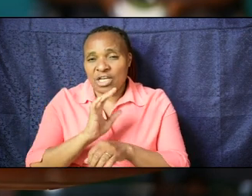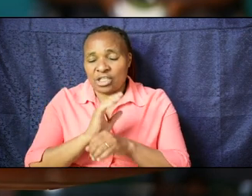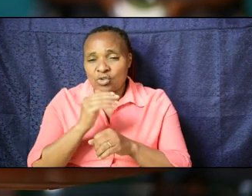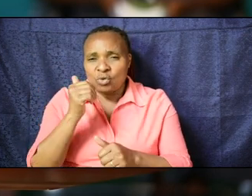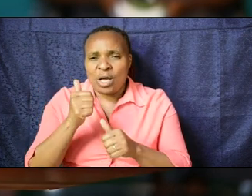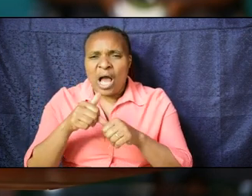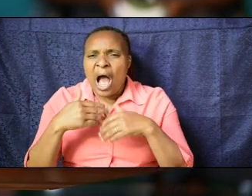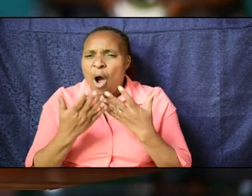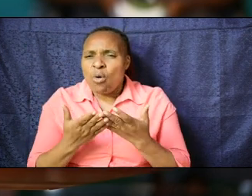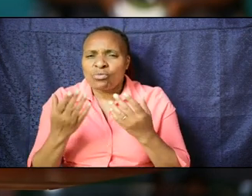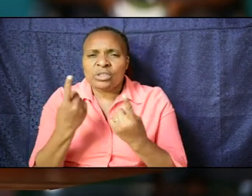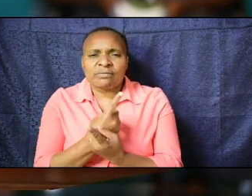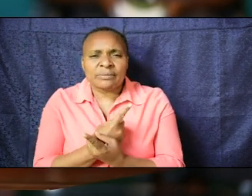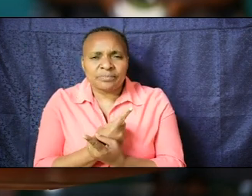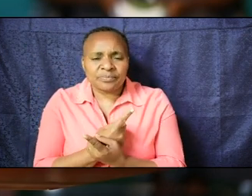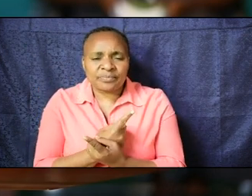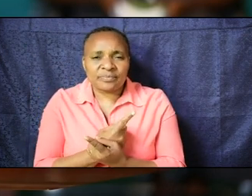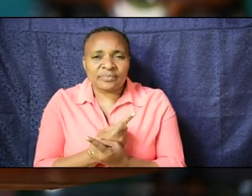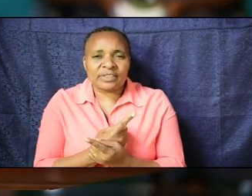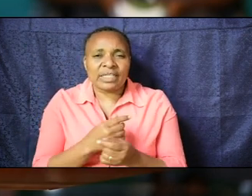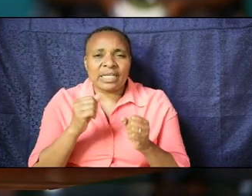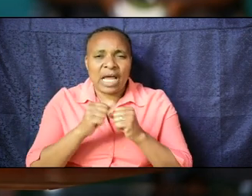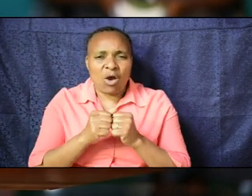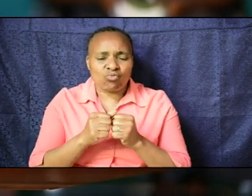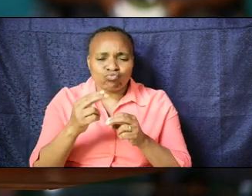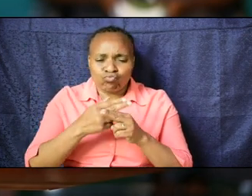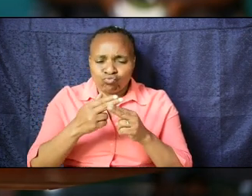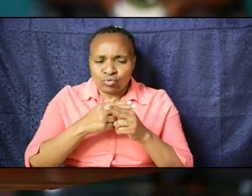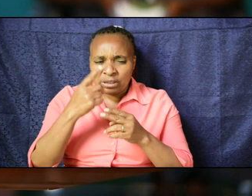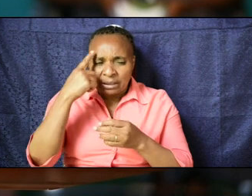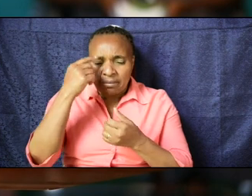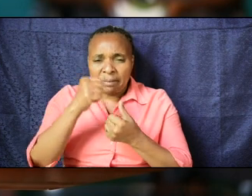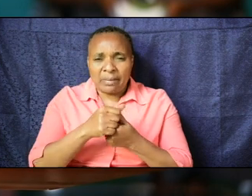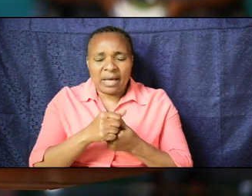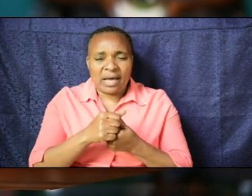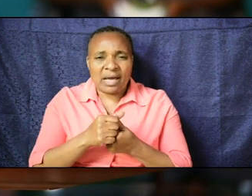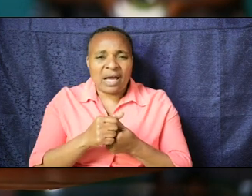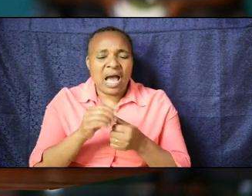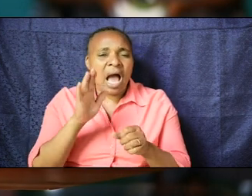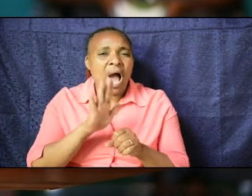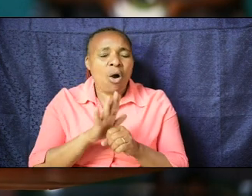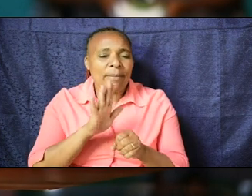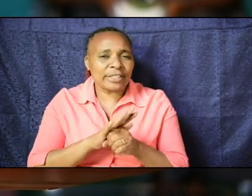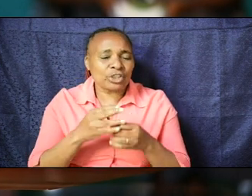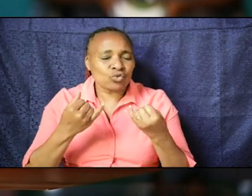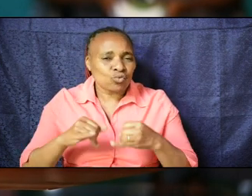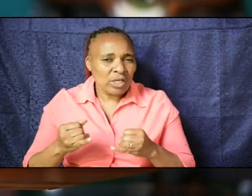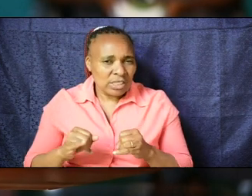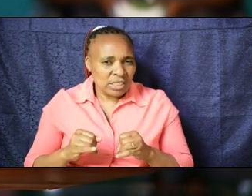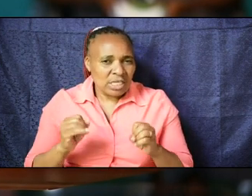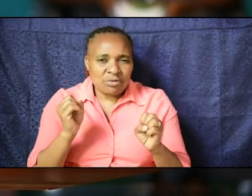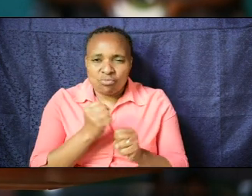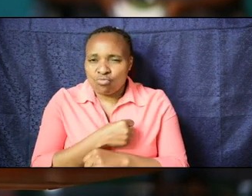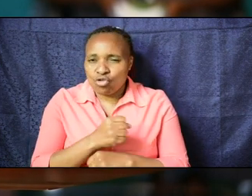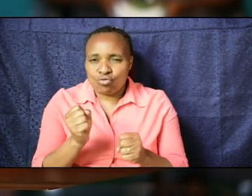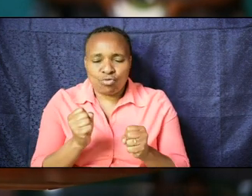different. He soon began to realize that no matter how much he tried, he wasn't able